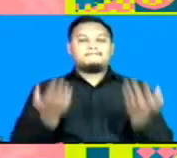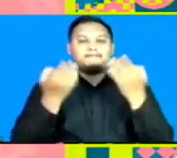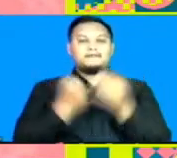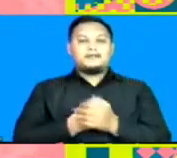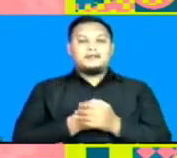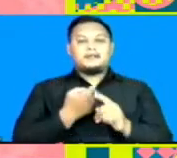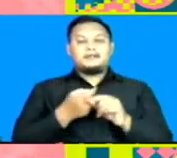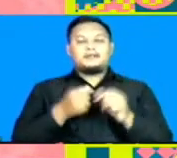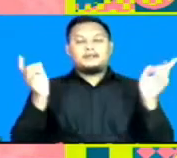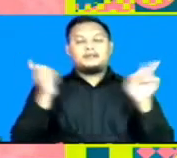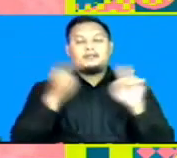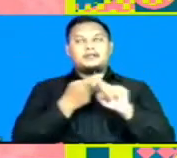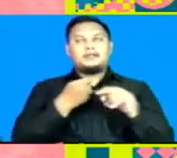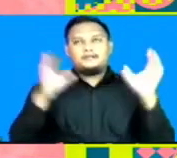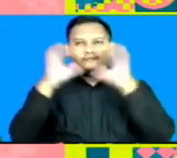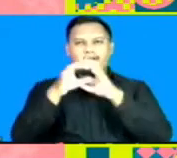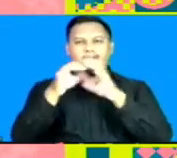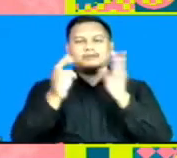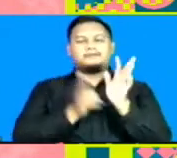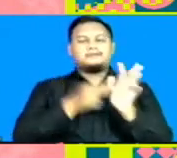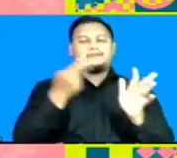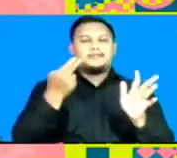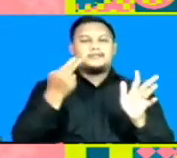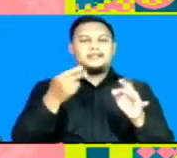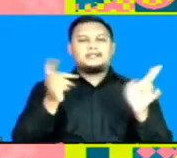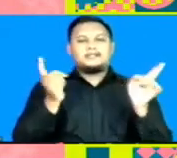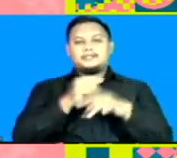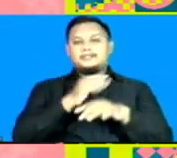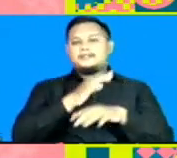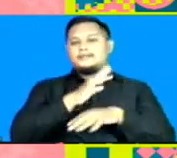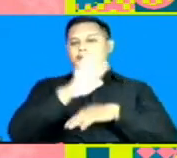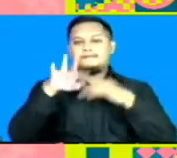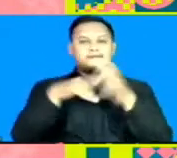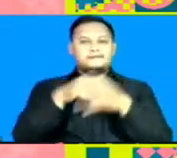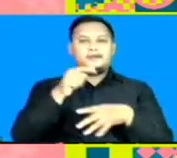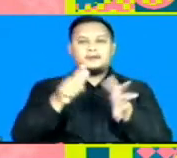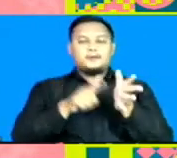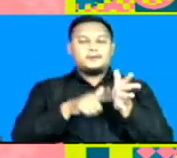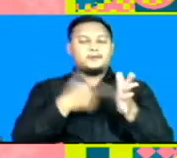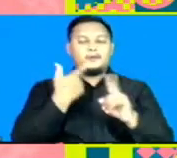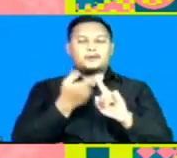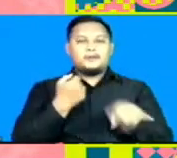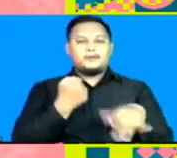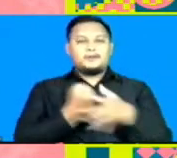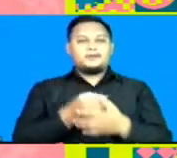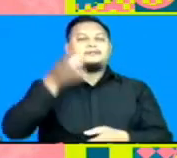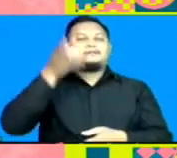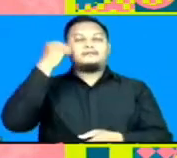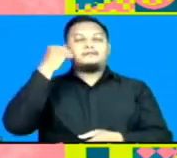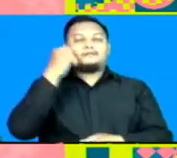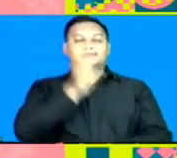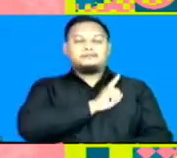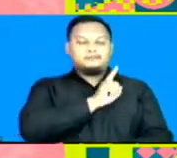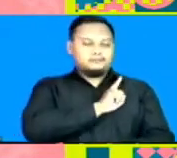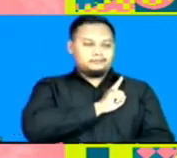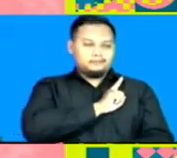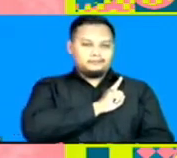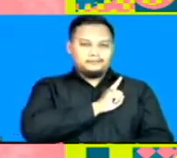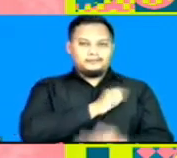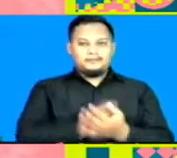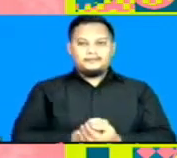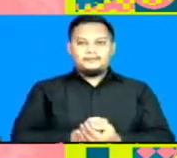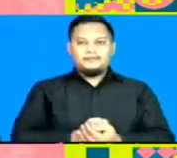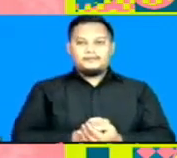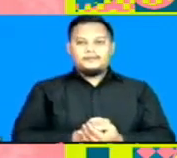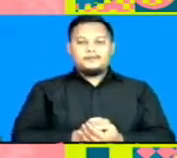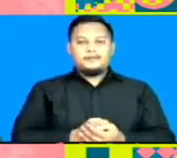I think, everything starts with self-knowledge. Everything starts with making oneself a deeper and more thoughtful and compassionate,